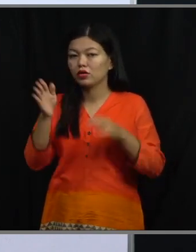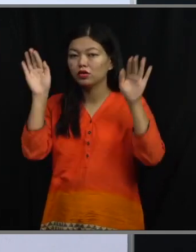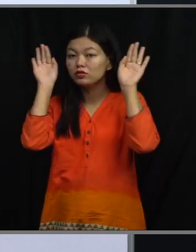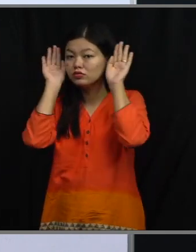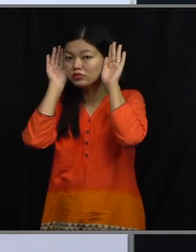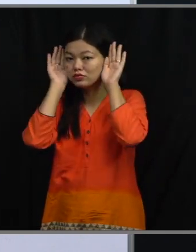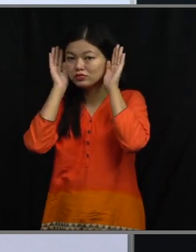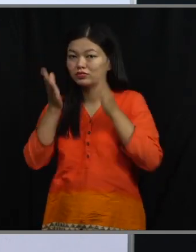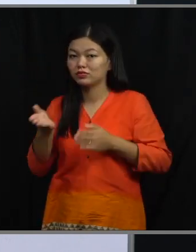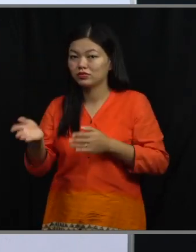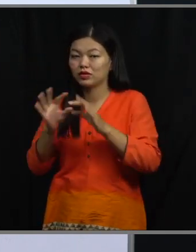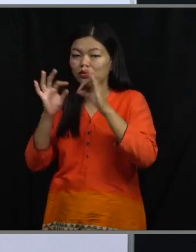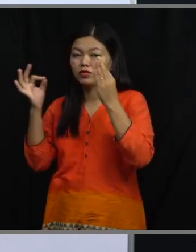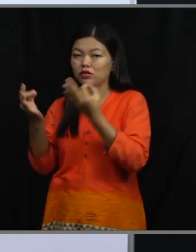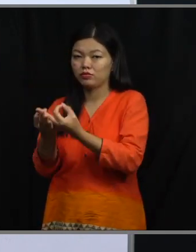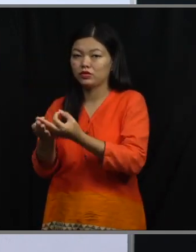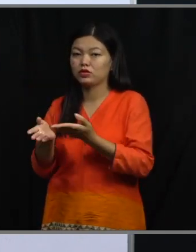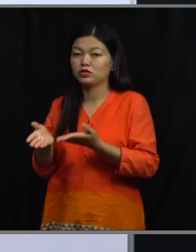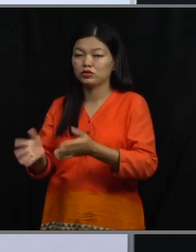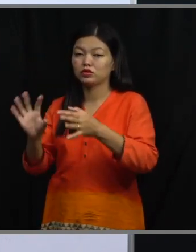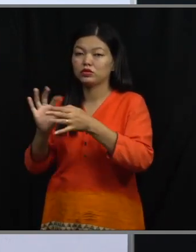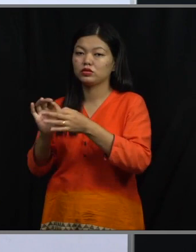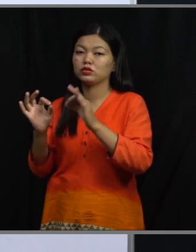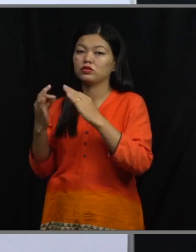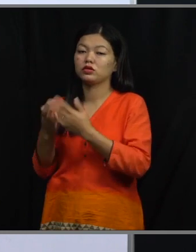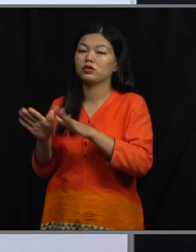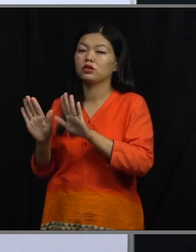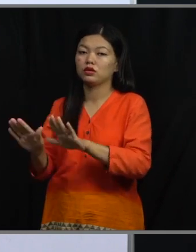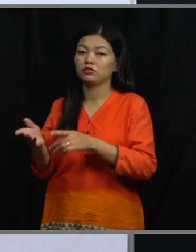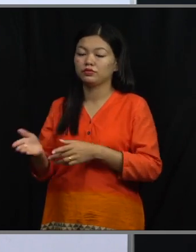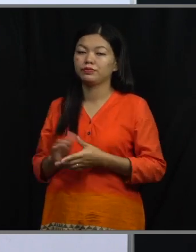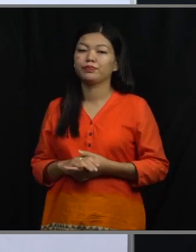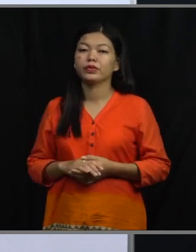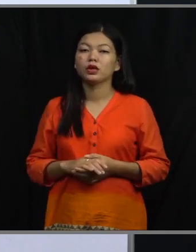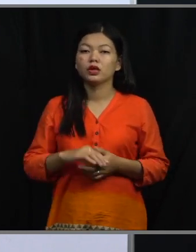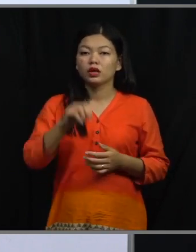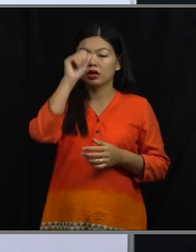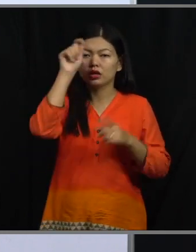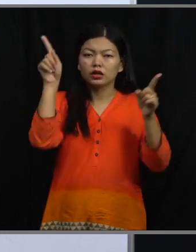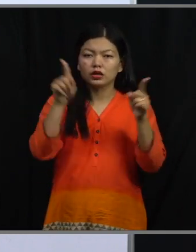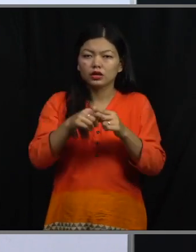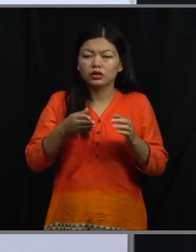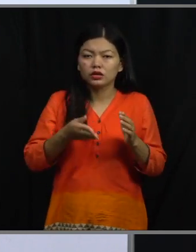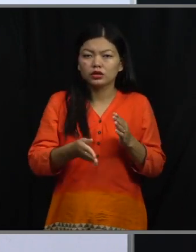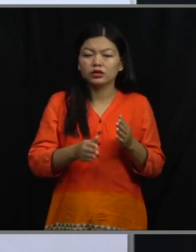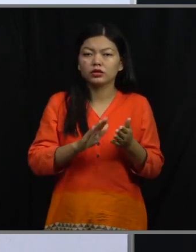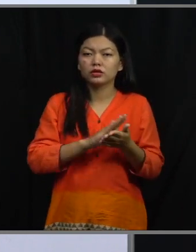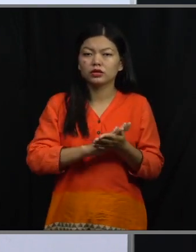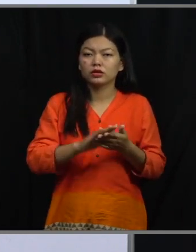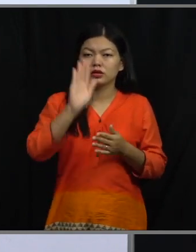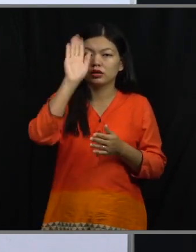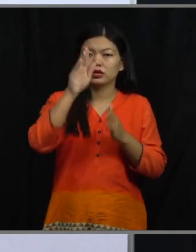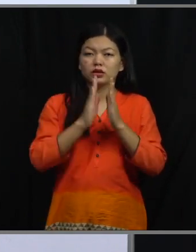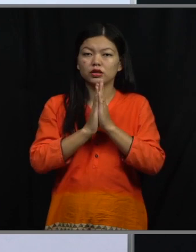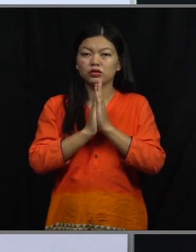the Muslims here, okay. So in that way, you know, they share the cultures, they share the values of life, you know,